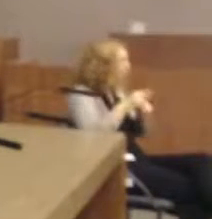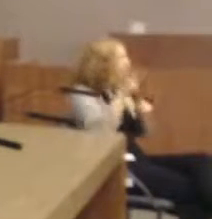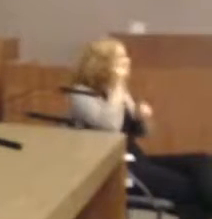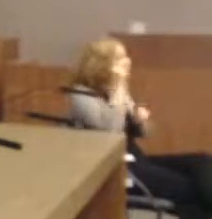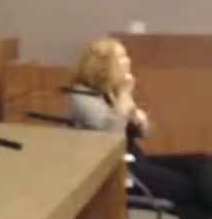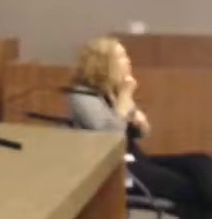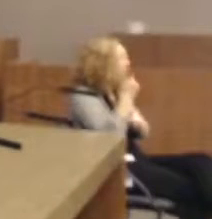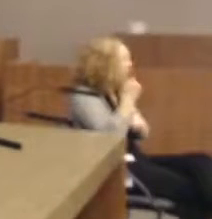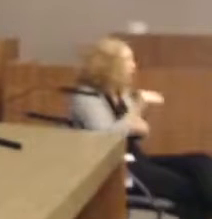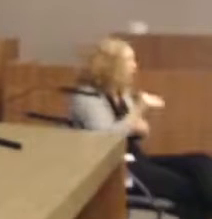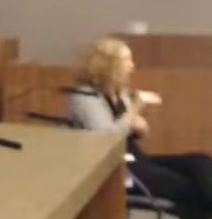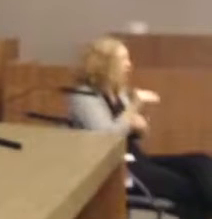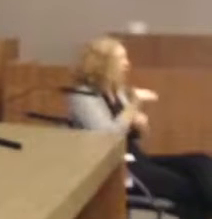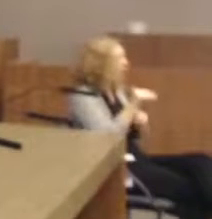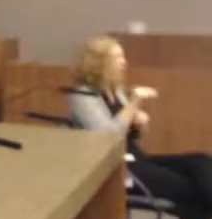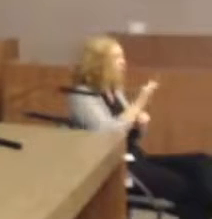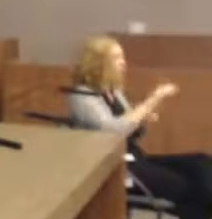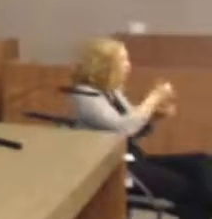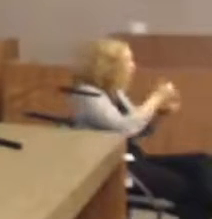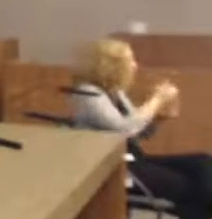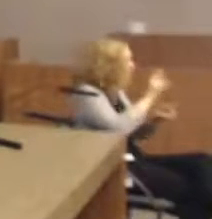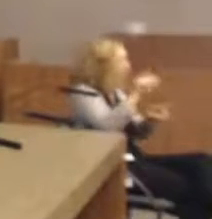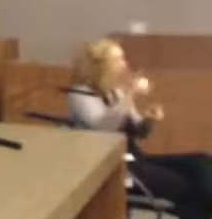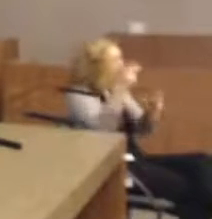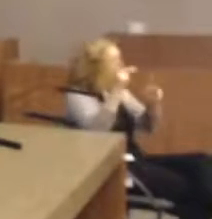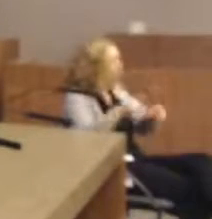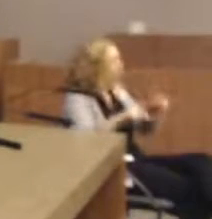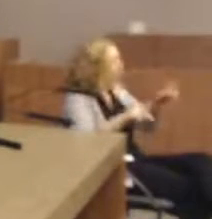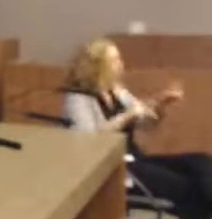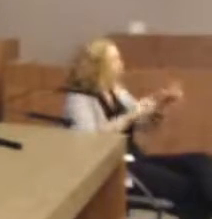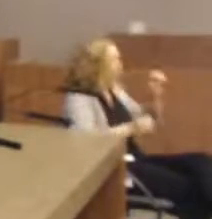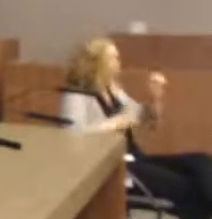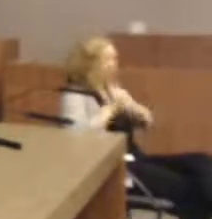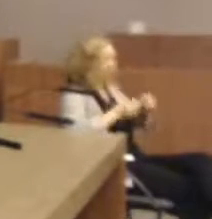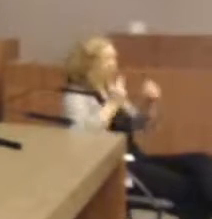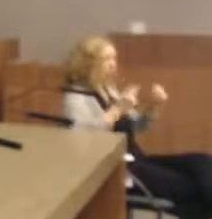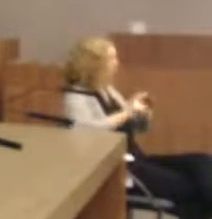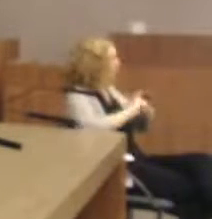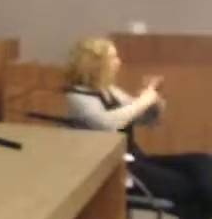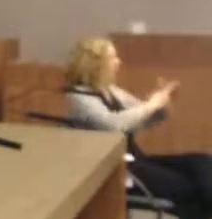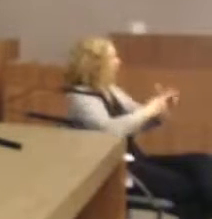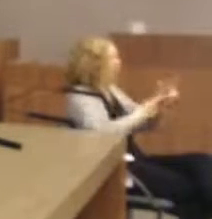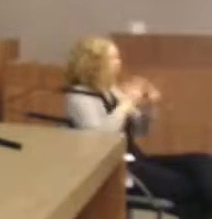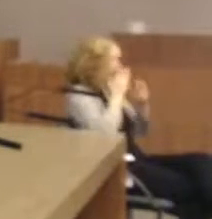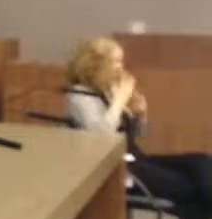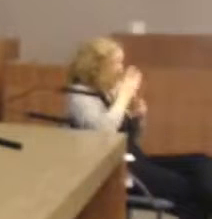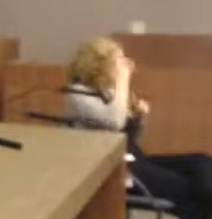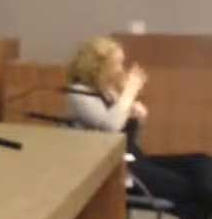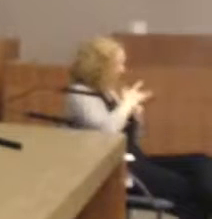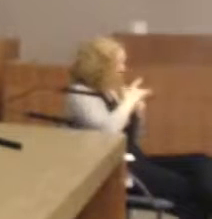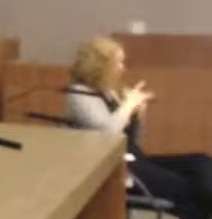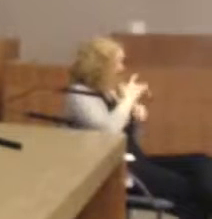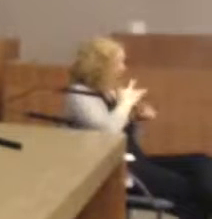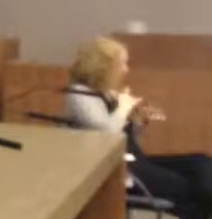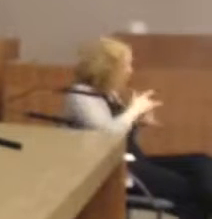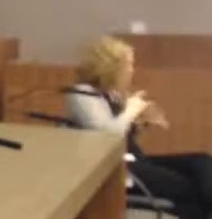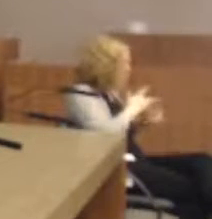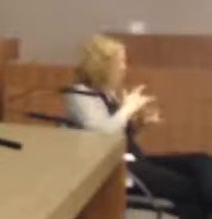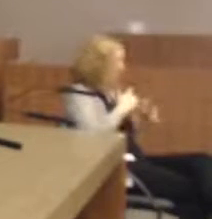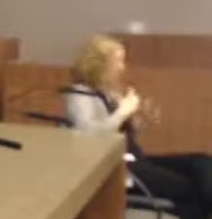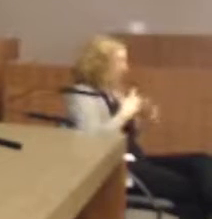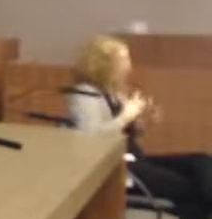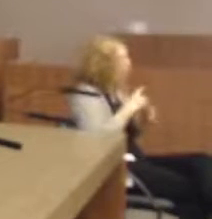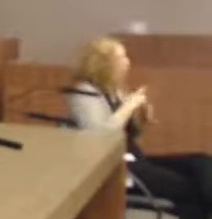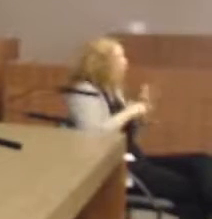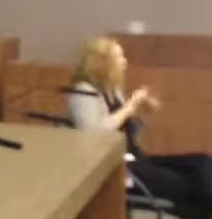that something is bad, either it's yourself or someone else, your emotions have kicked in. You're sad, you're worried, you're terrified, all